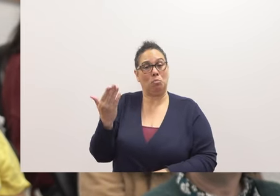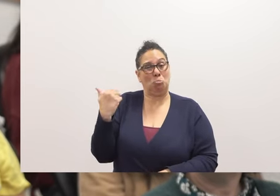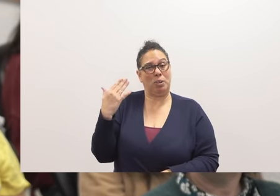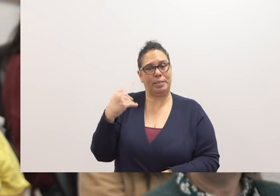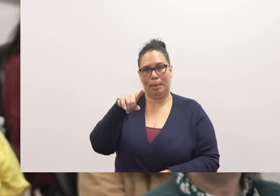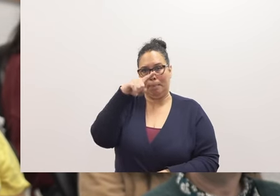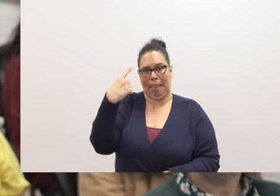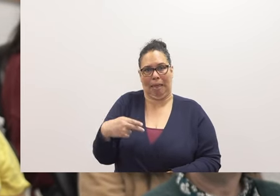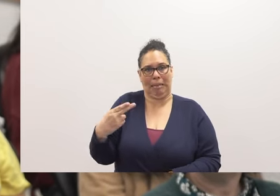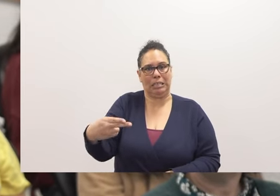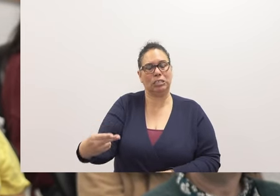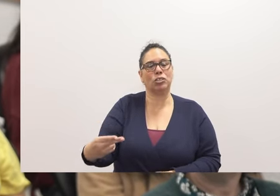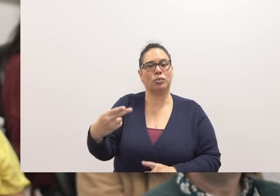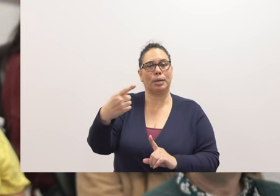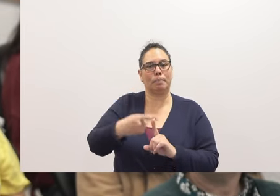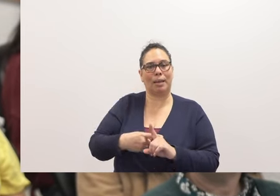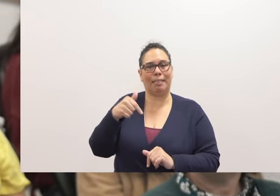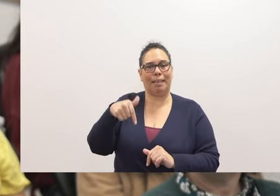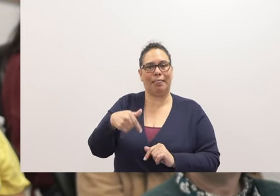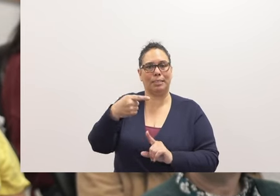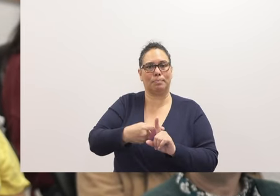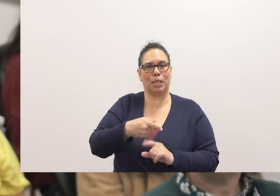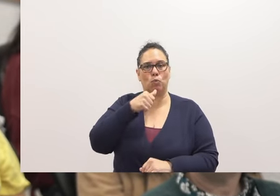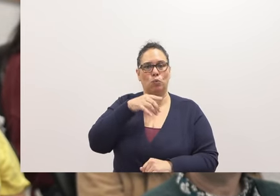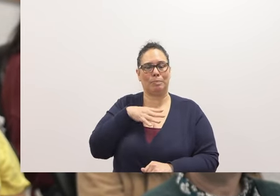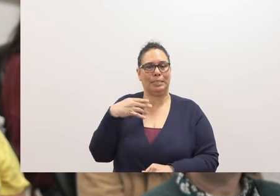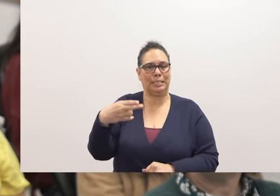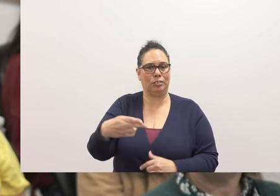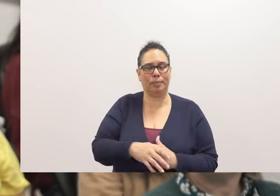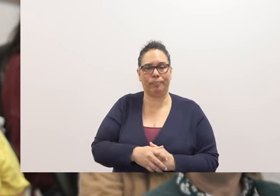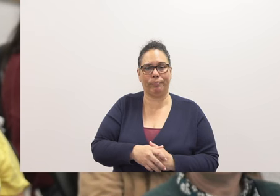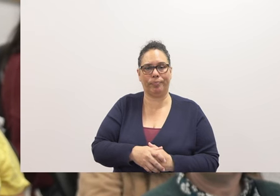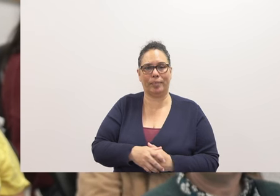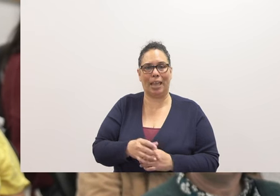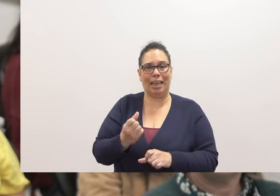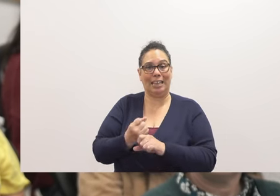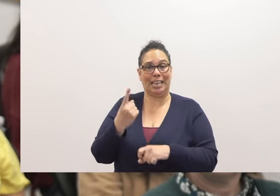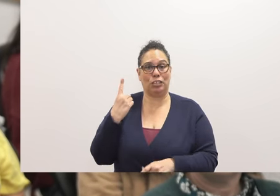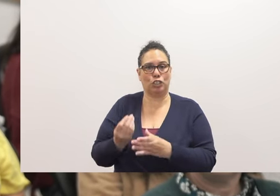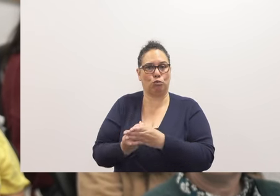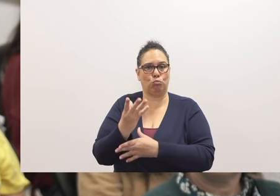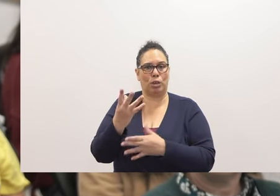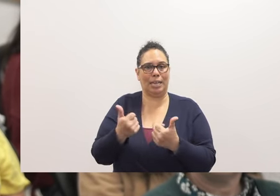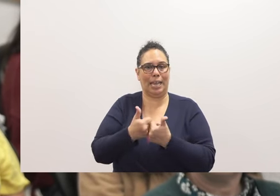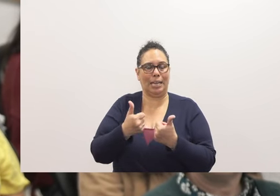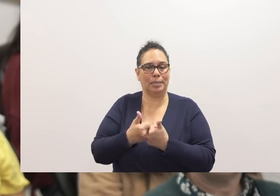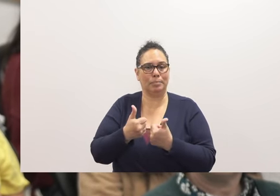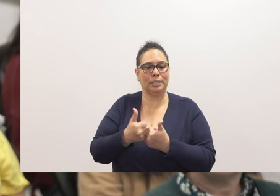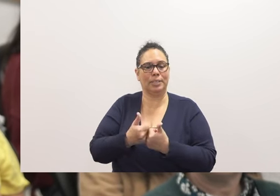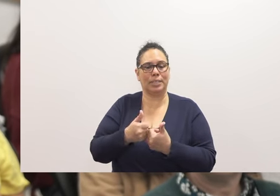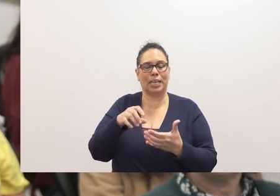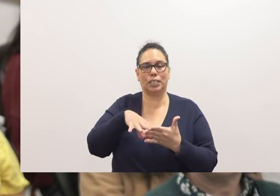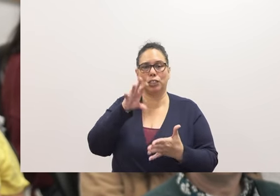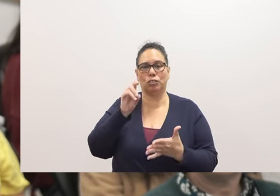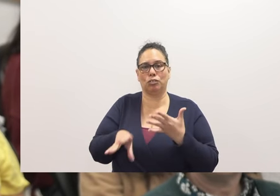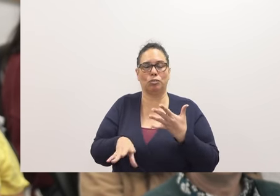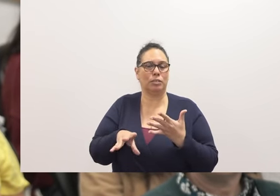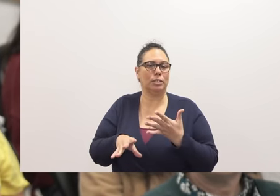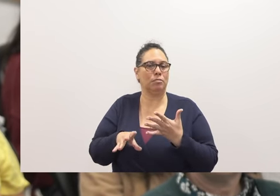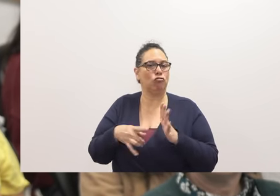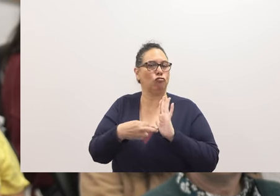month, Women's History Month. Last year, we finished our spring games with many of our student athletes representing their grade